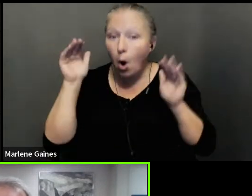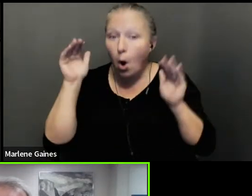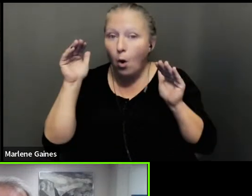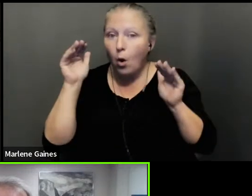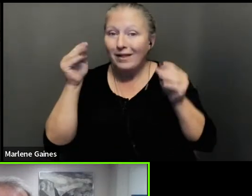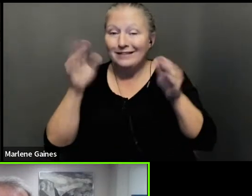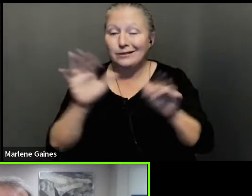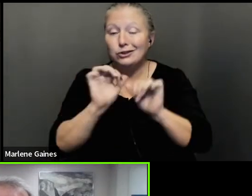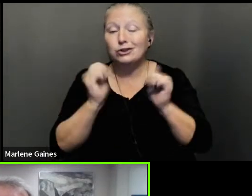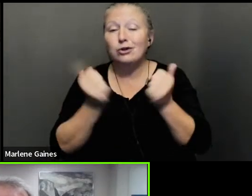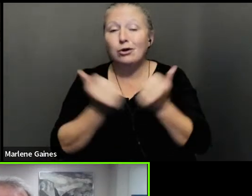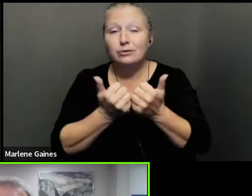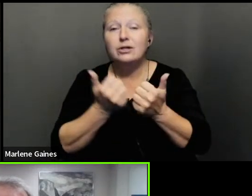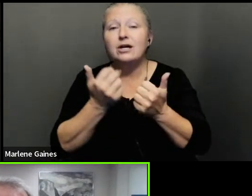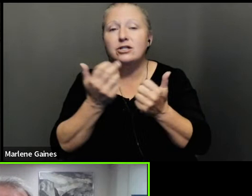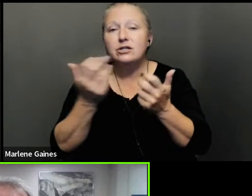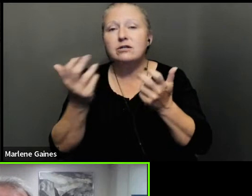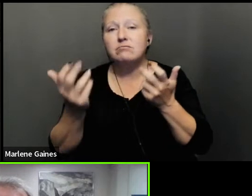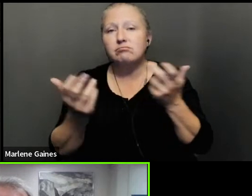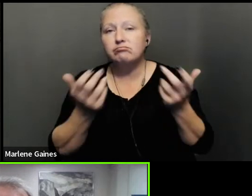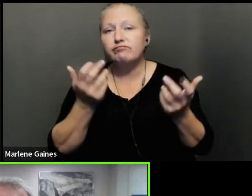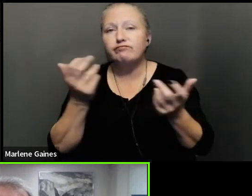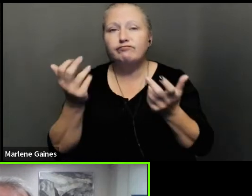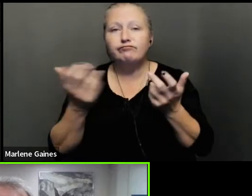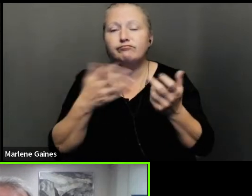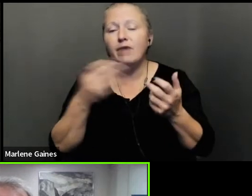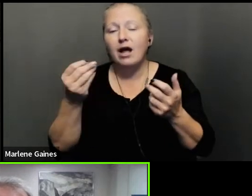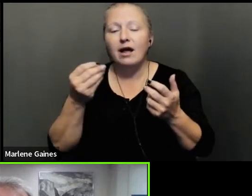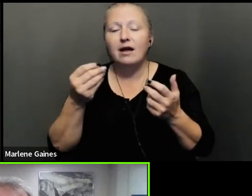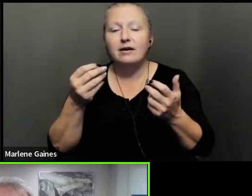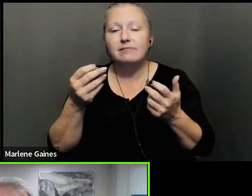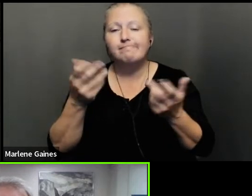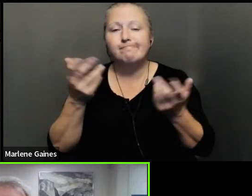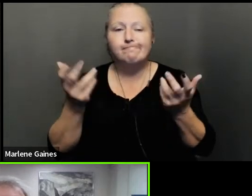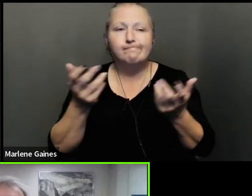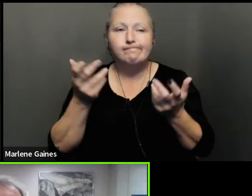Teachers Association and other